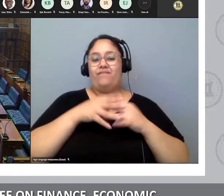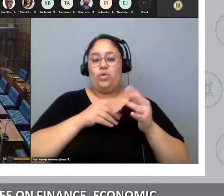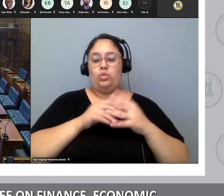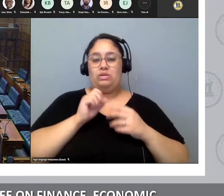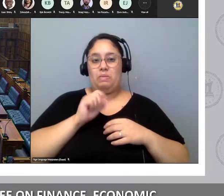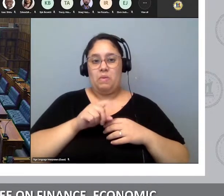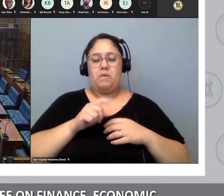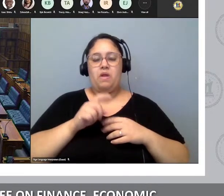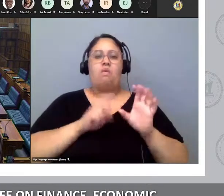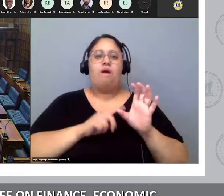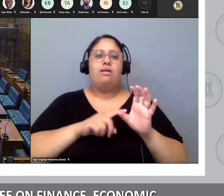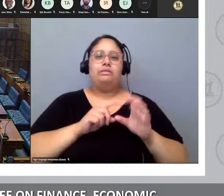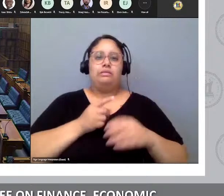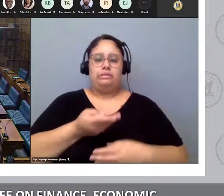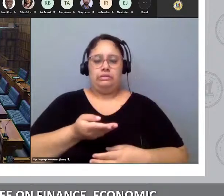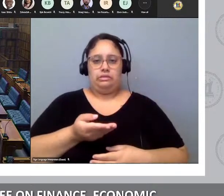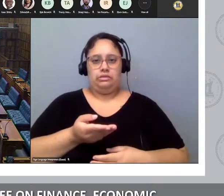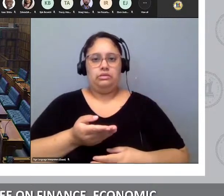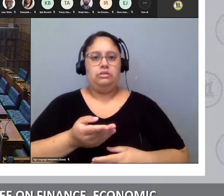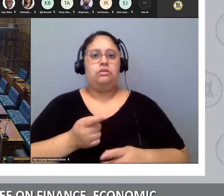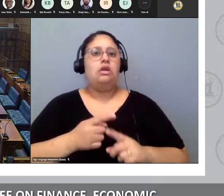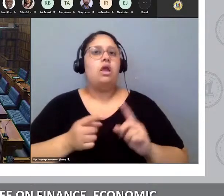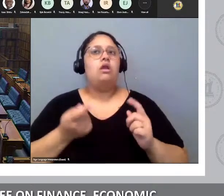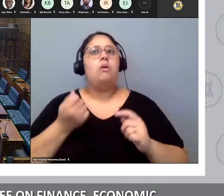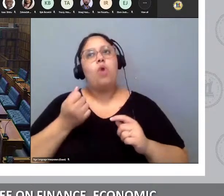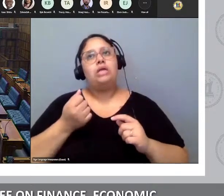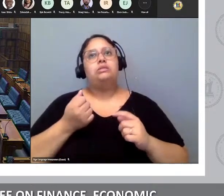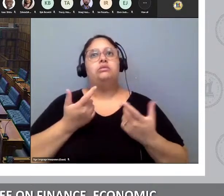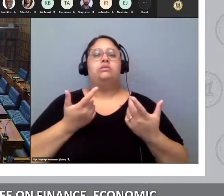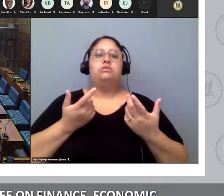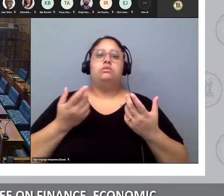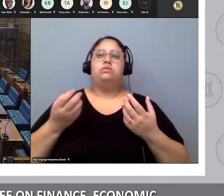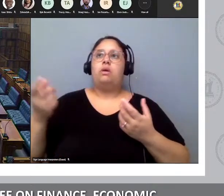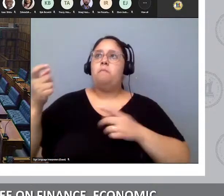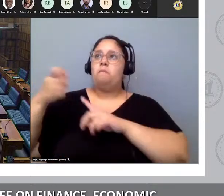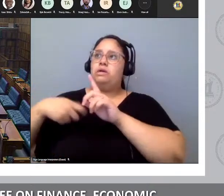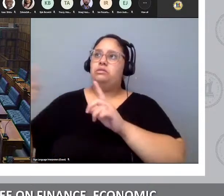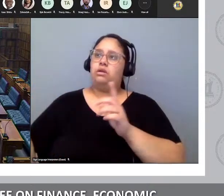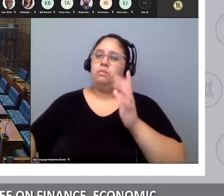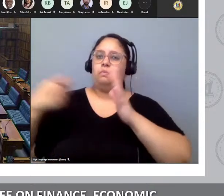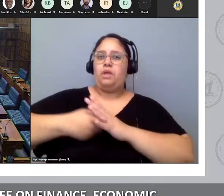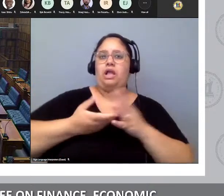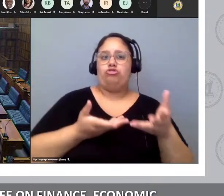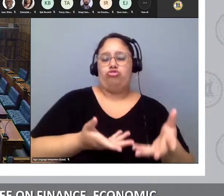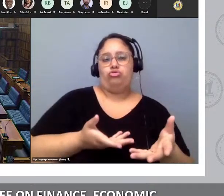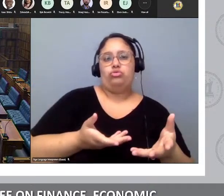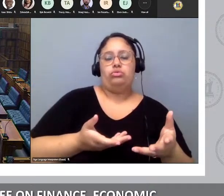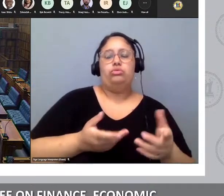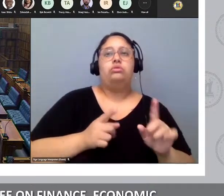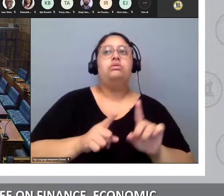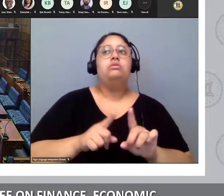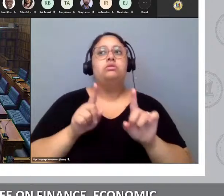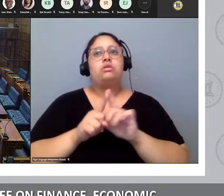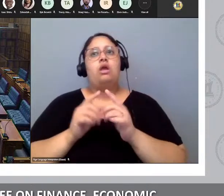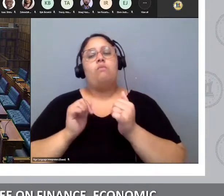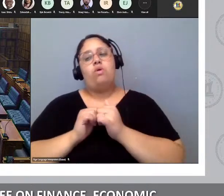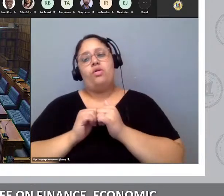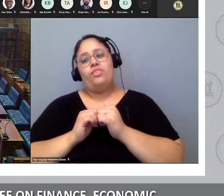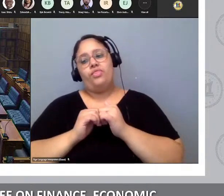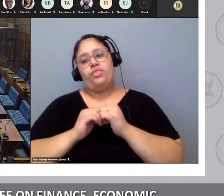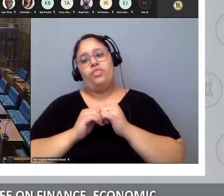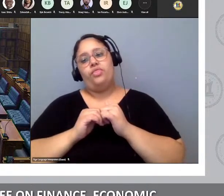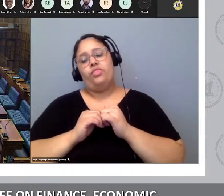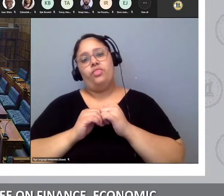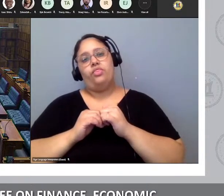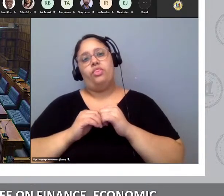in product uh and obviously the price that the producer would be would be getting and the same with the with the the